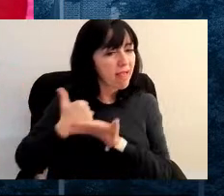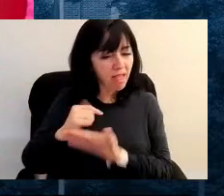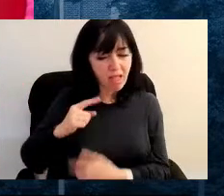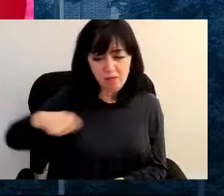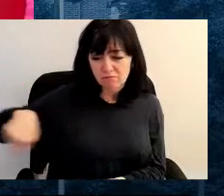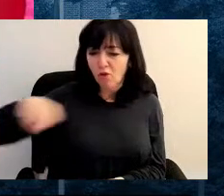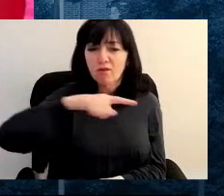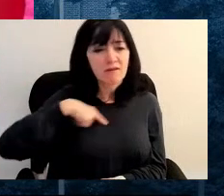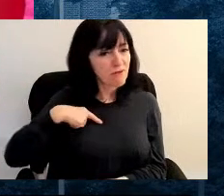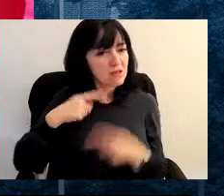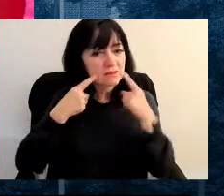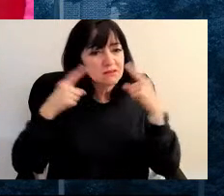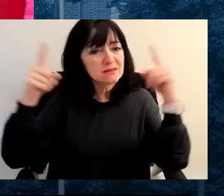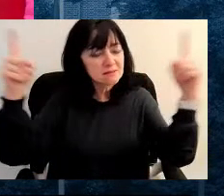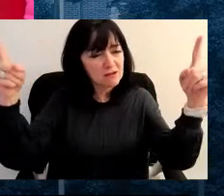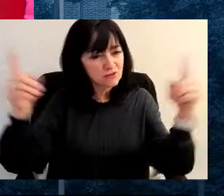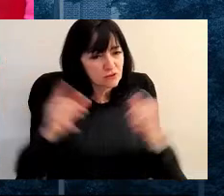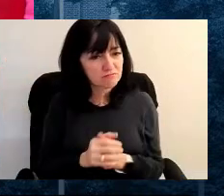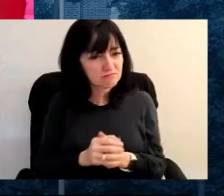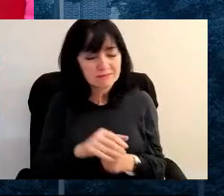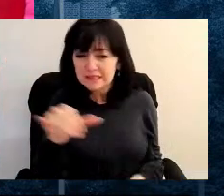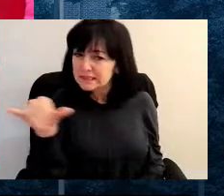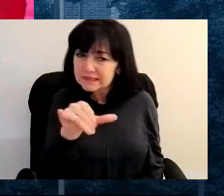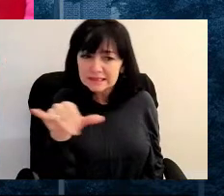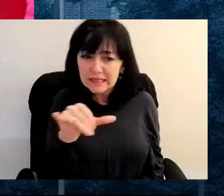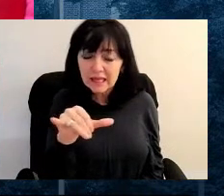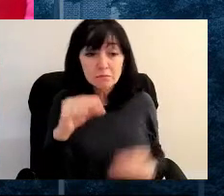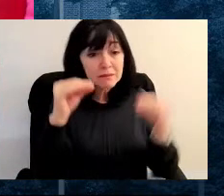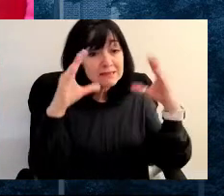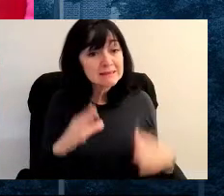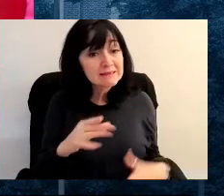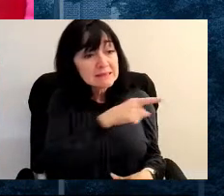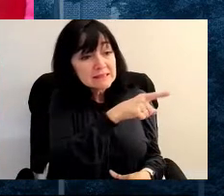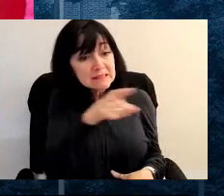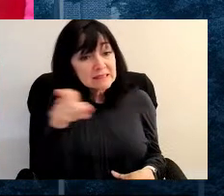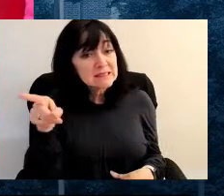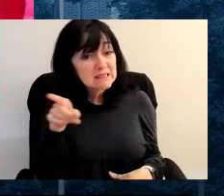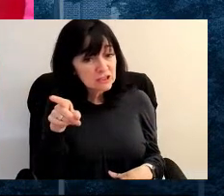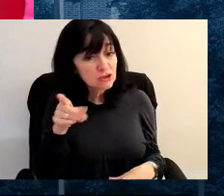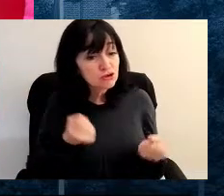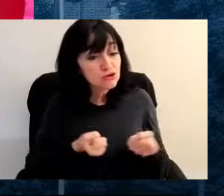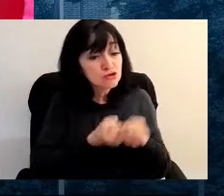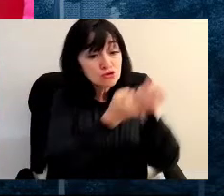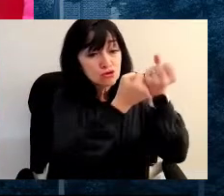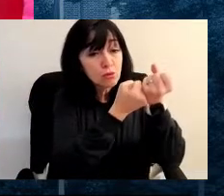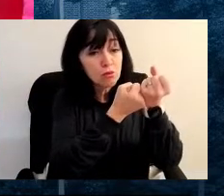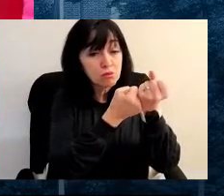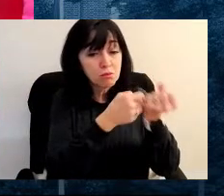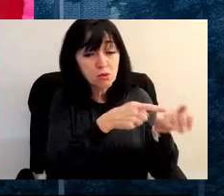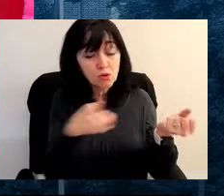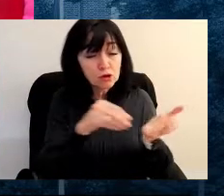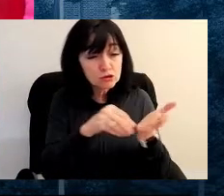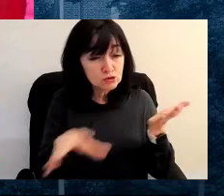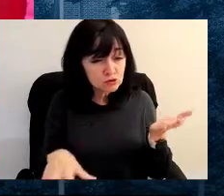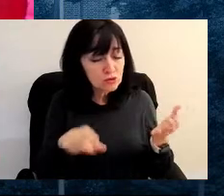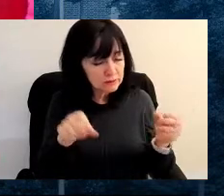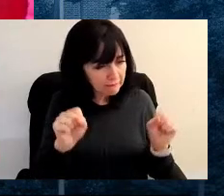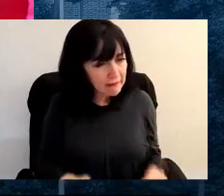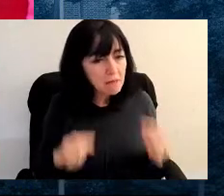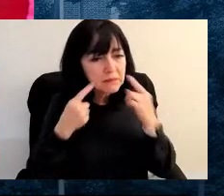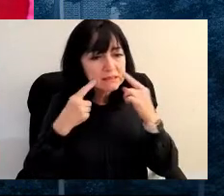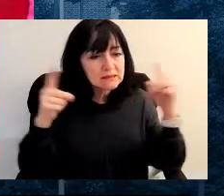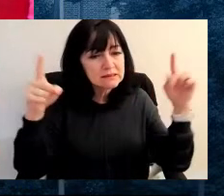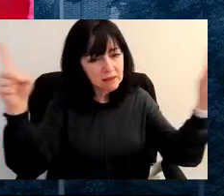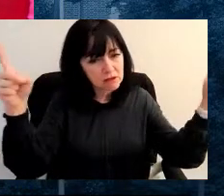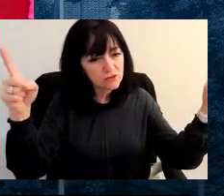as everyone I think in this room does, that teachers are central to whether we're going to improve education here in